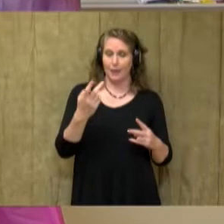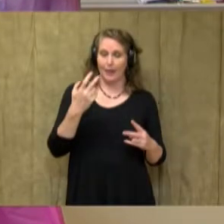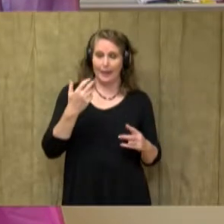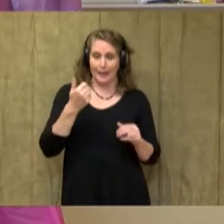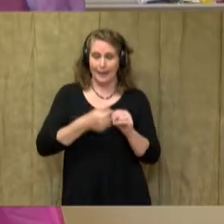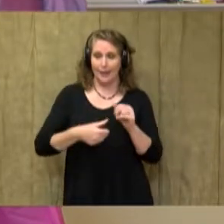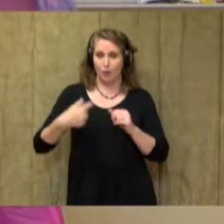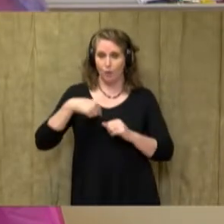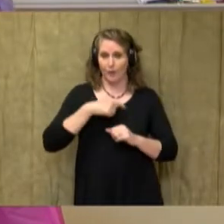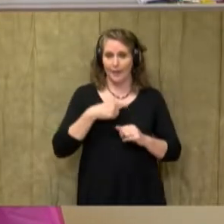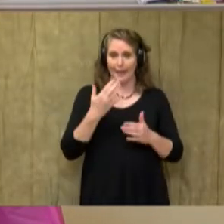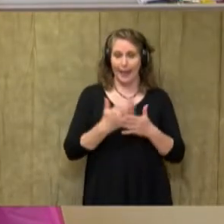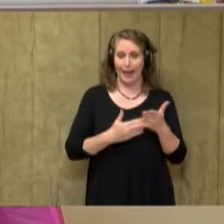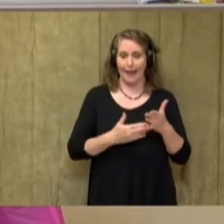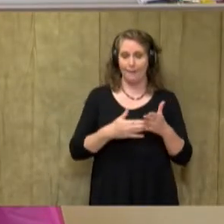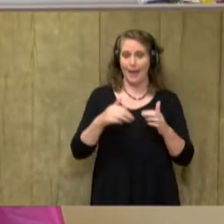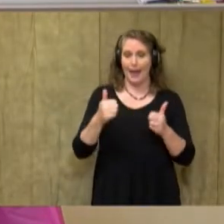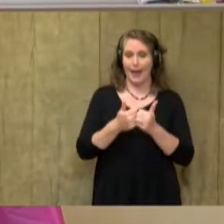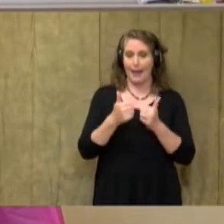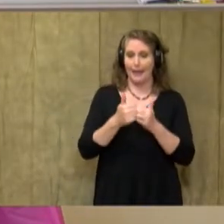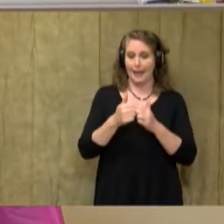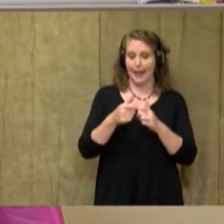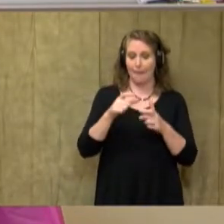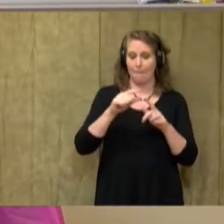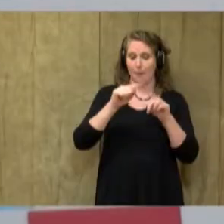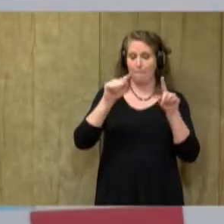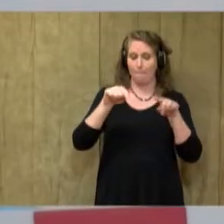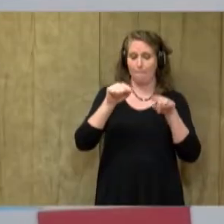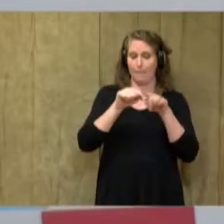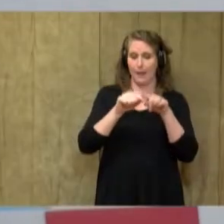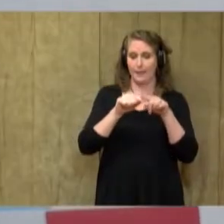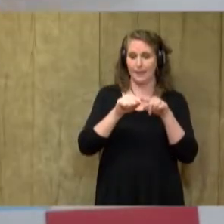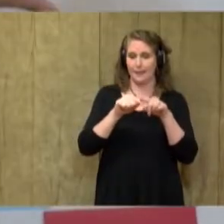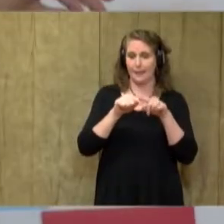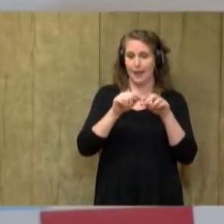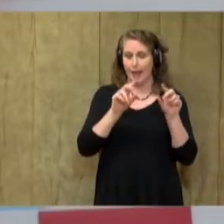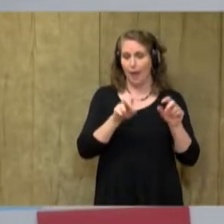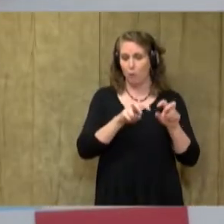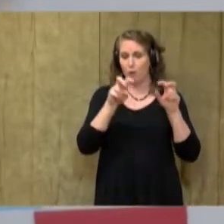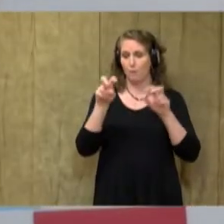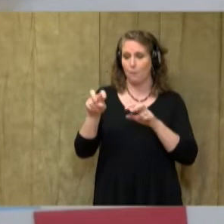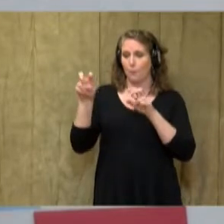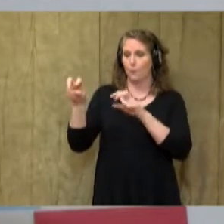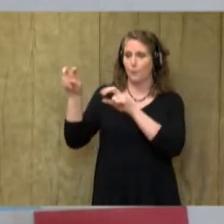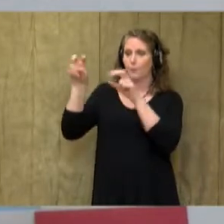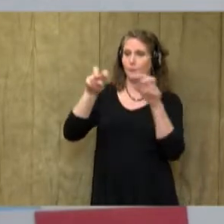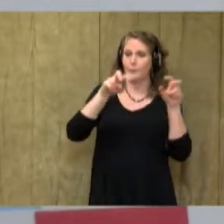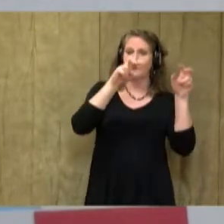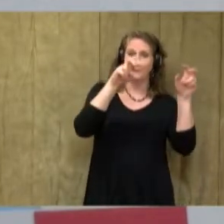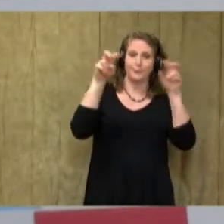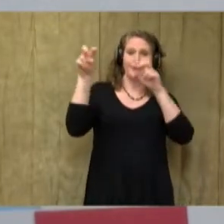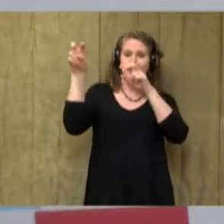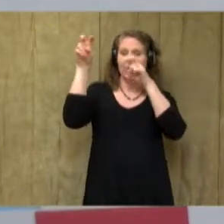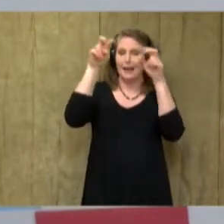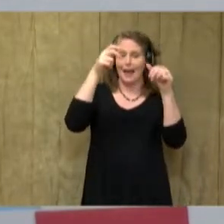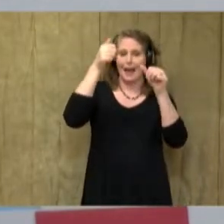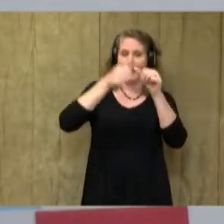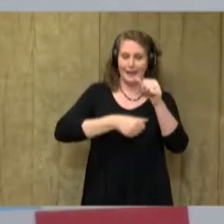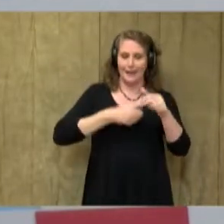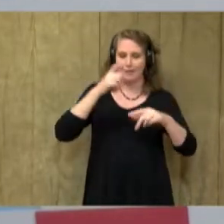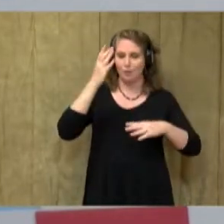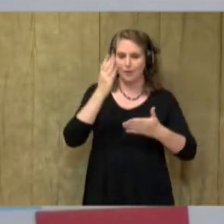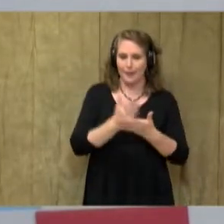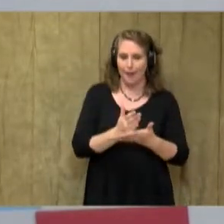of us have a game piece, all right? And so we're going to start here, and we're going to move through Candyland, and at each